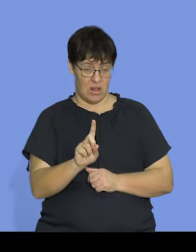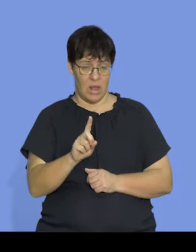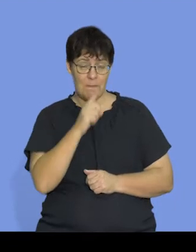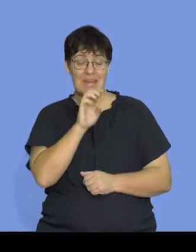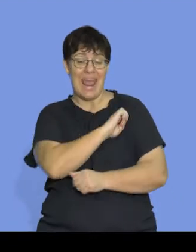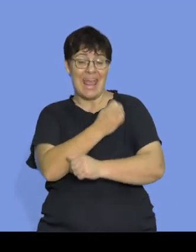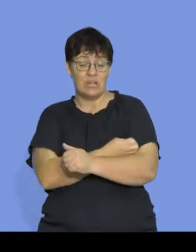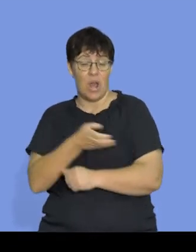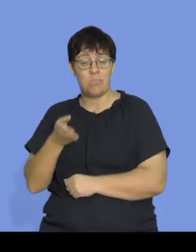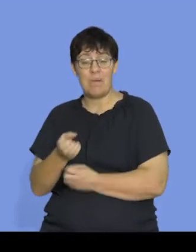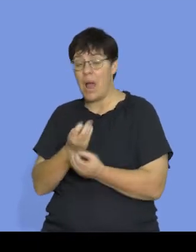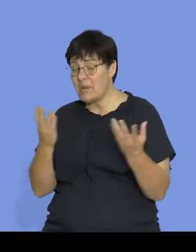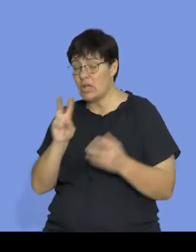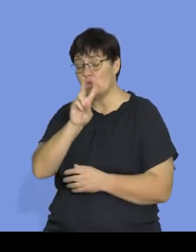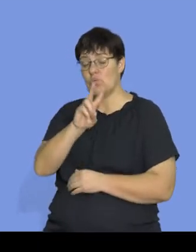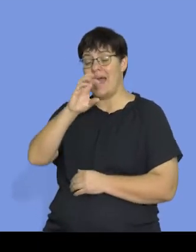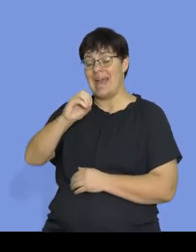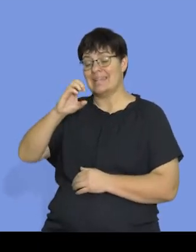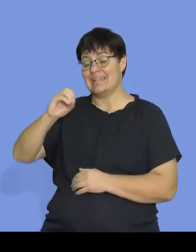is 200,000